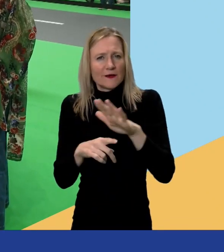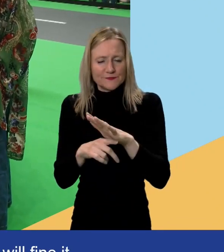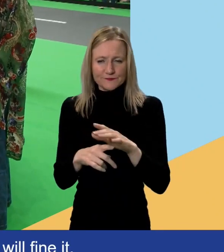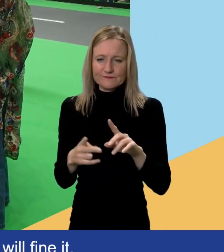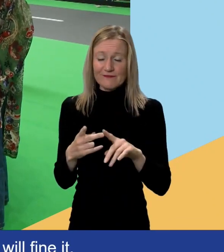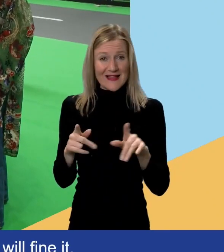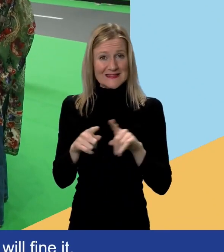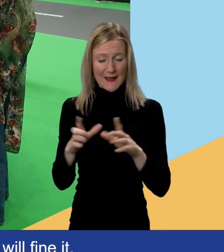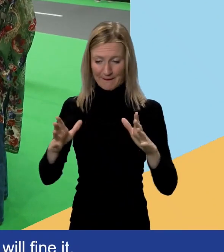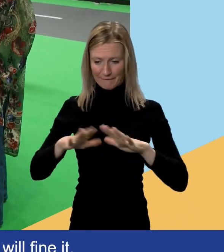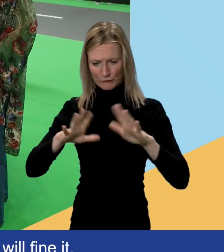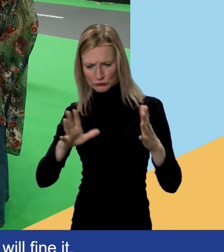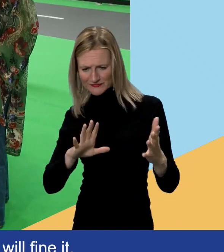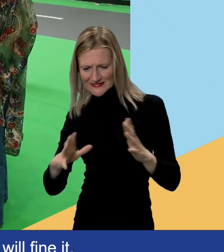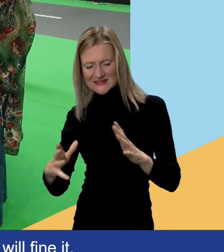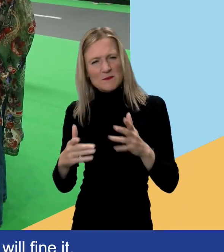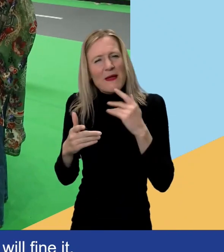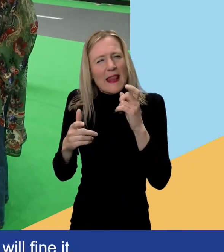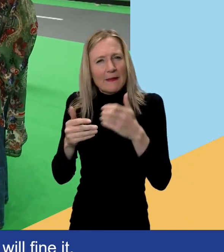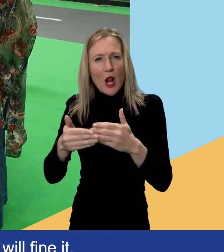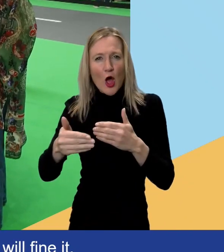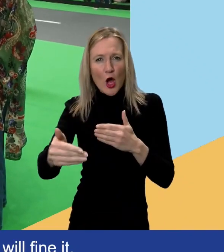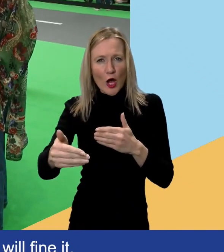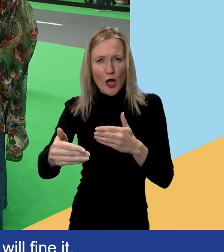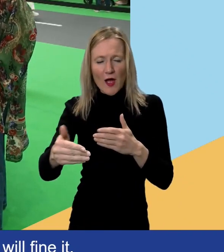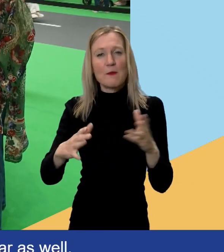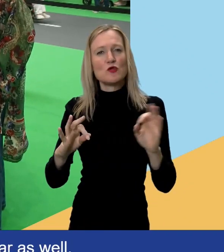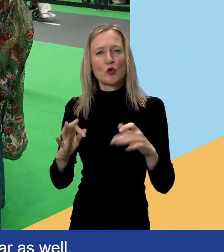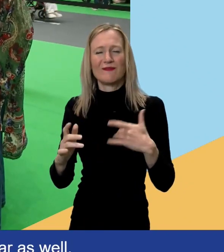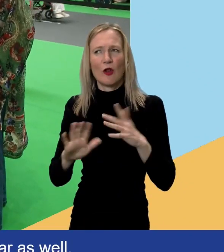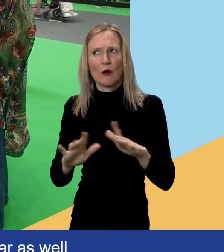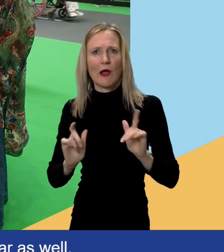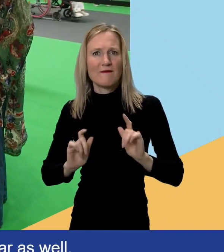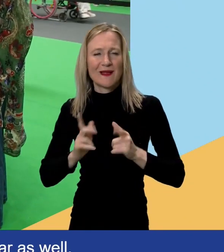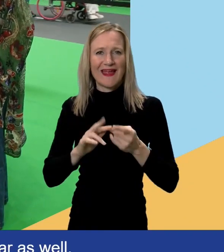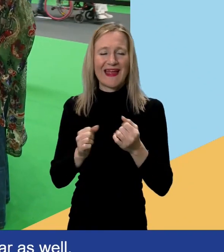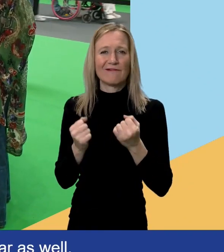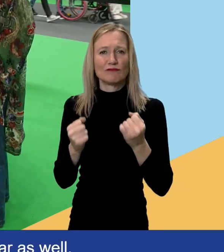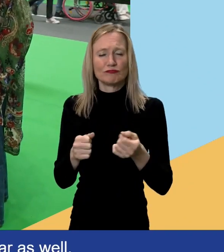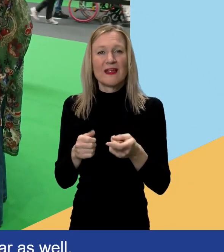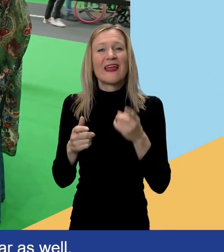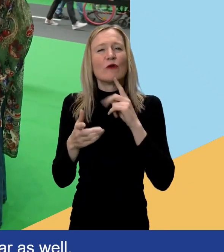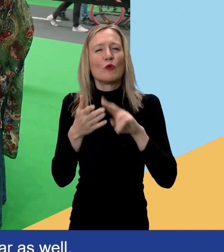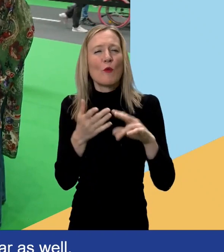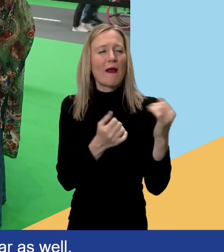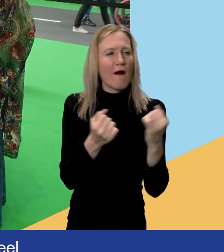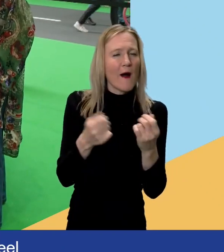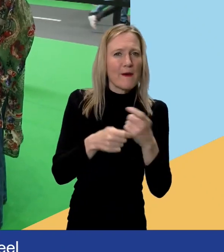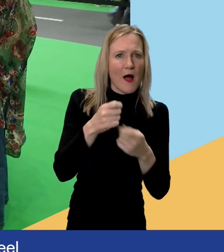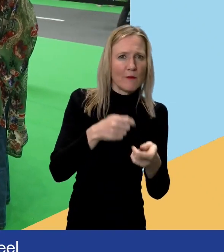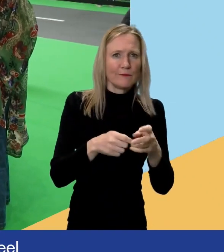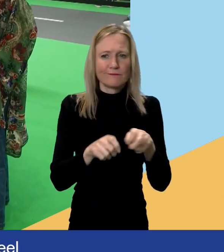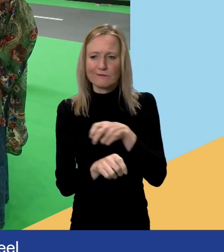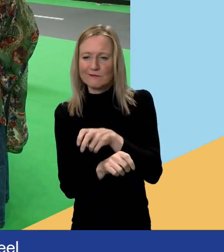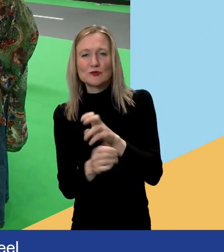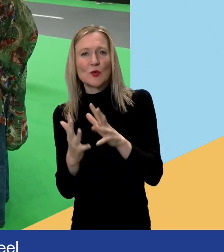footprint as a car as well, maybe a tiny bit longer, but not anything that you'd feel uncomfortable with if you were moving from a car to a WAV. So the converter's done a